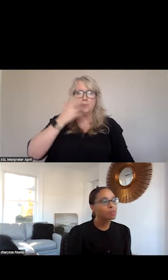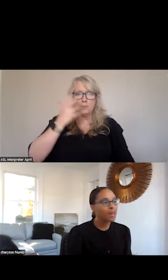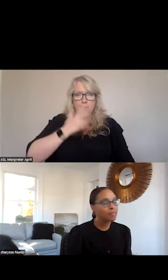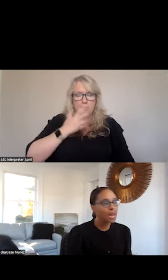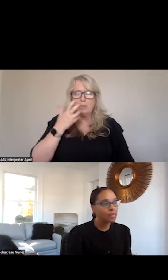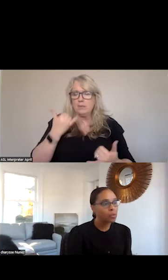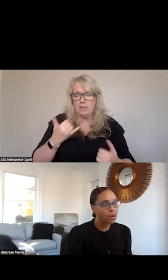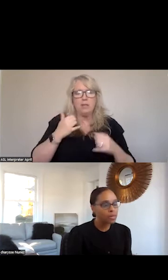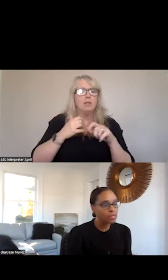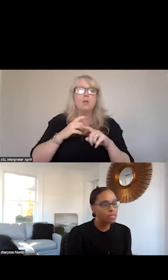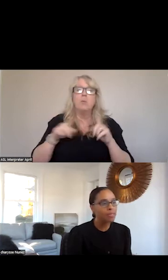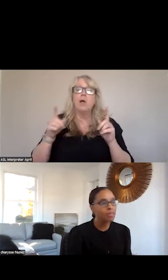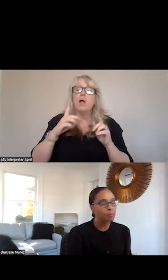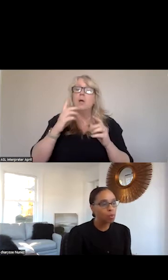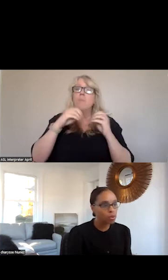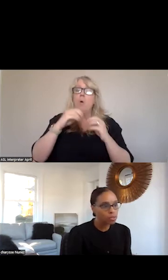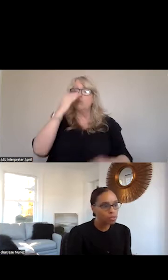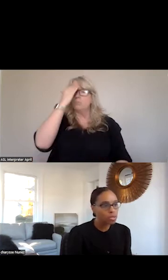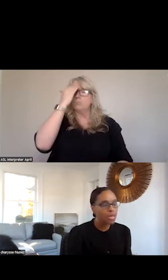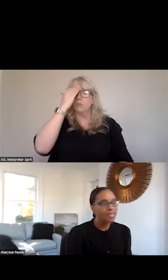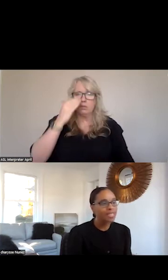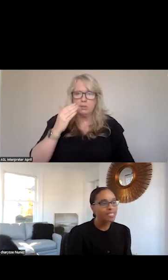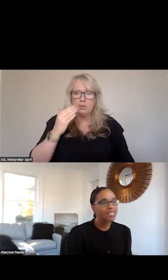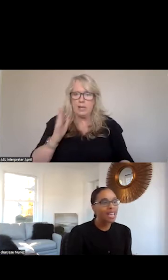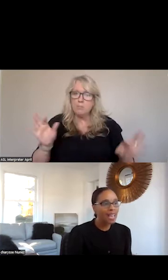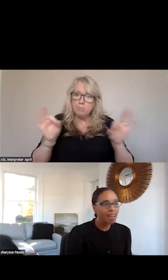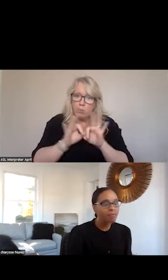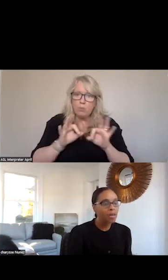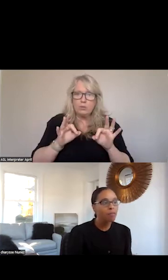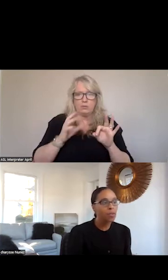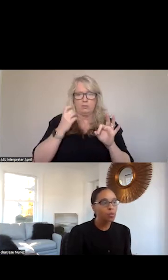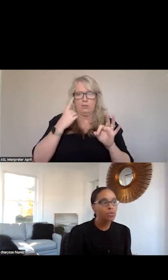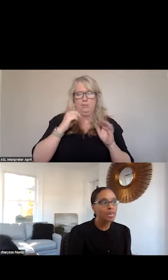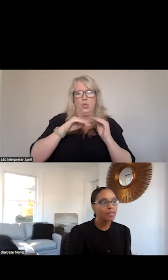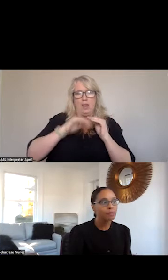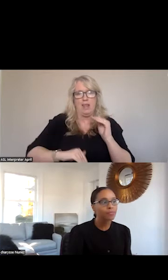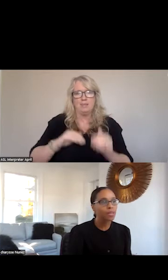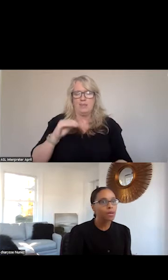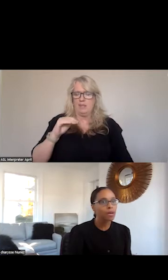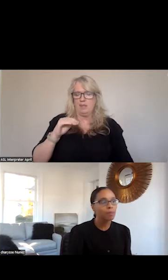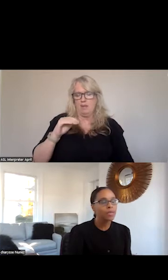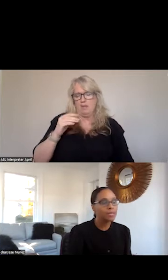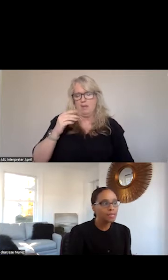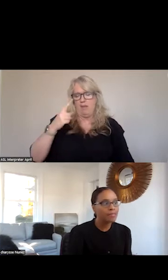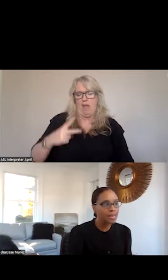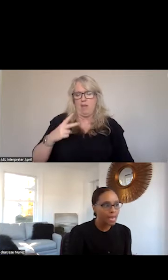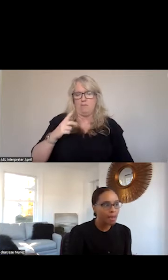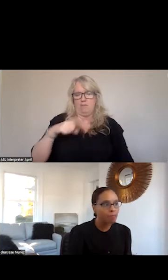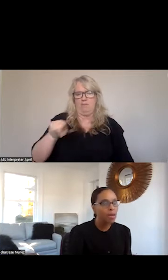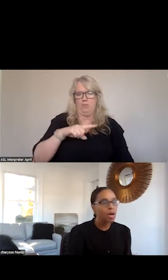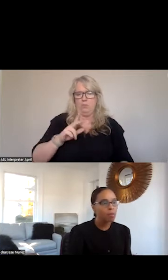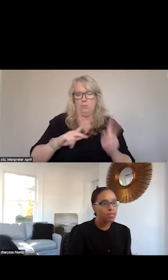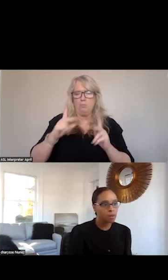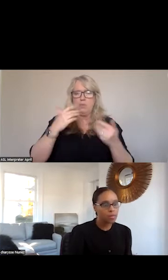but despite the heightened awareness and the importance, less than half of those that indicate they